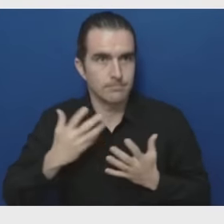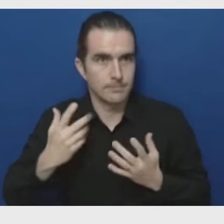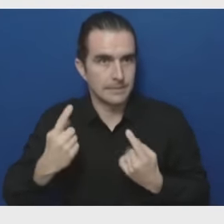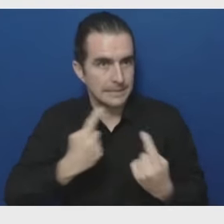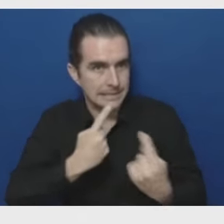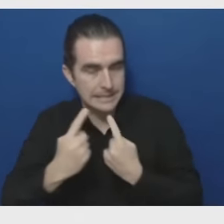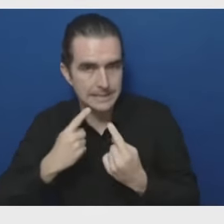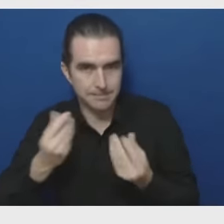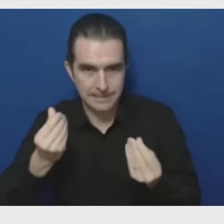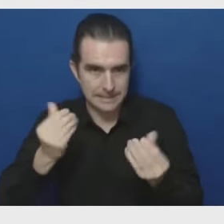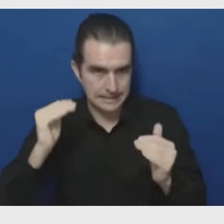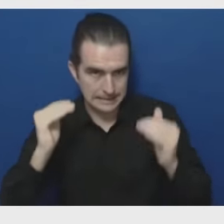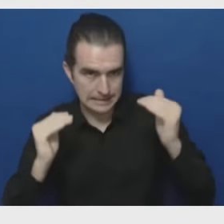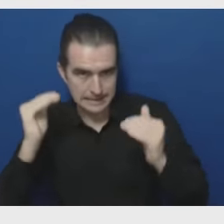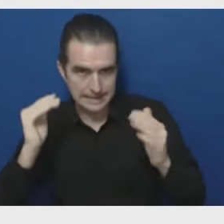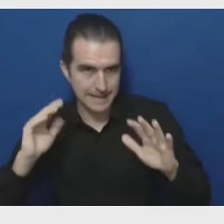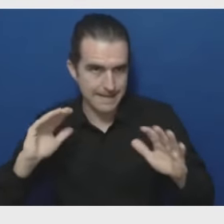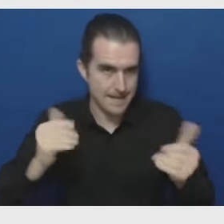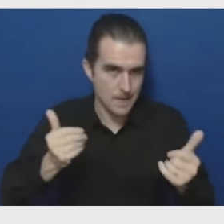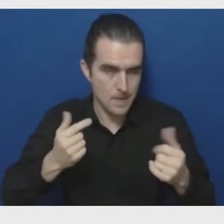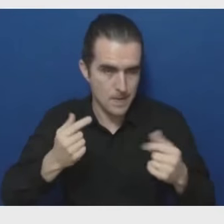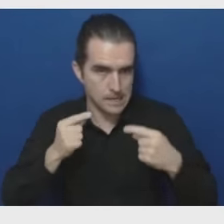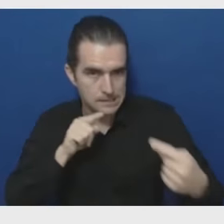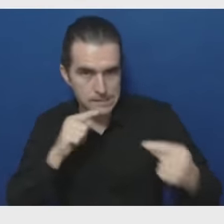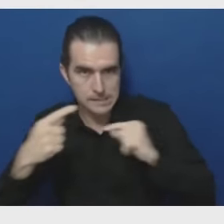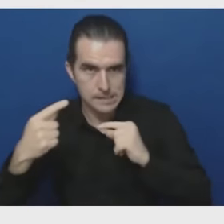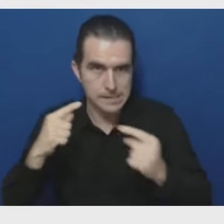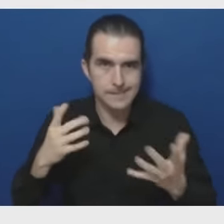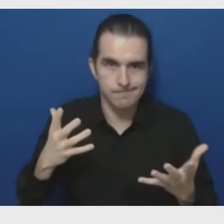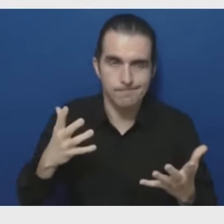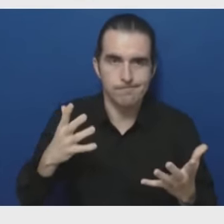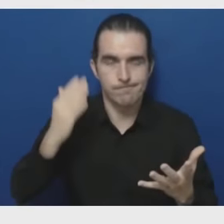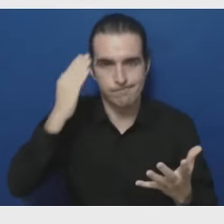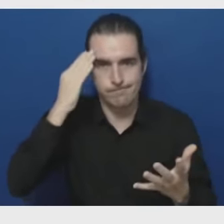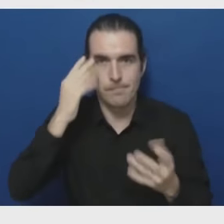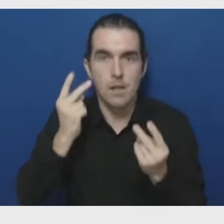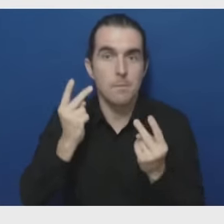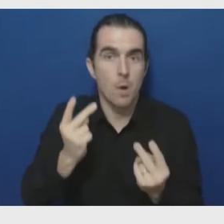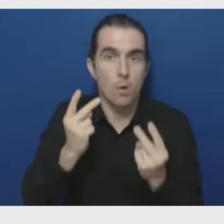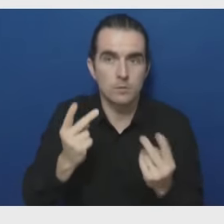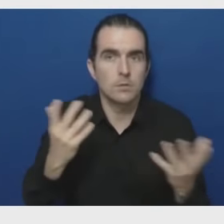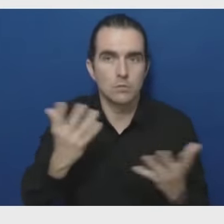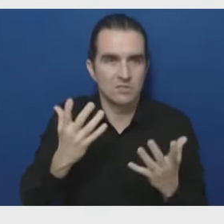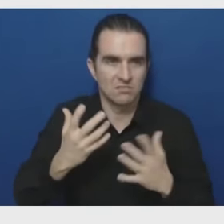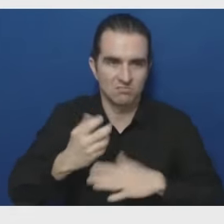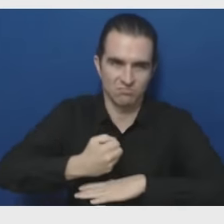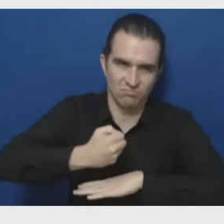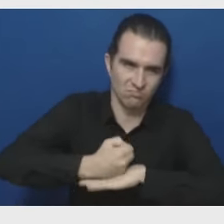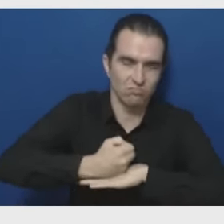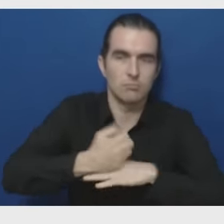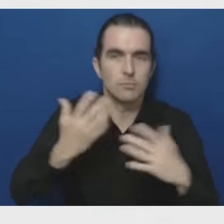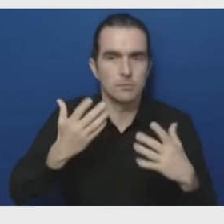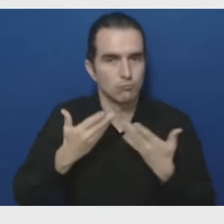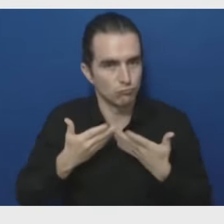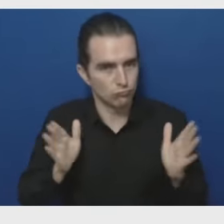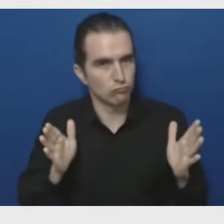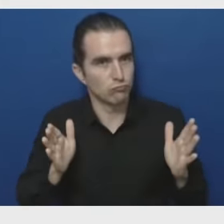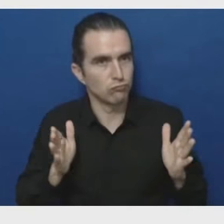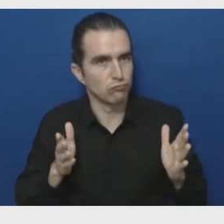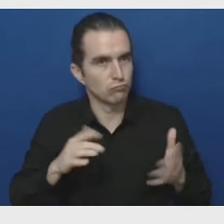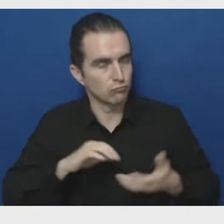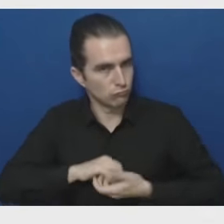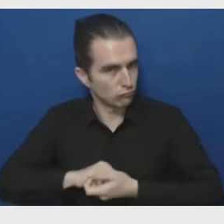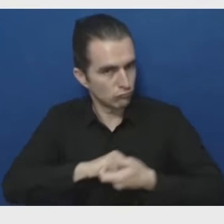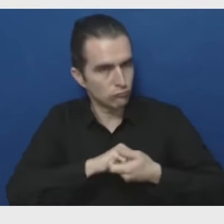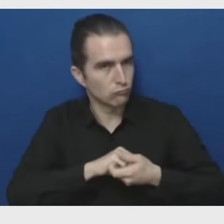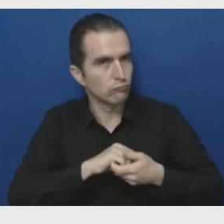in transparent terms. While we appreciate that the 100 billion goal is one of the key targets, and everybody, and particularly developed